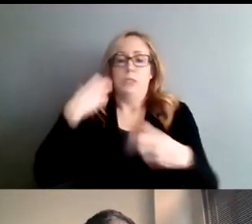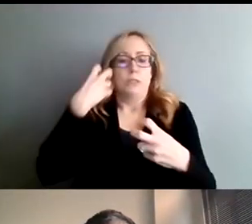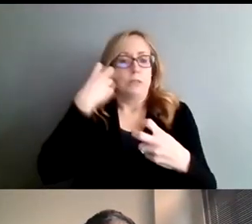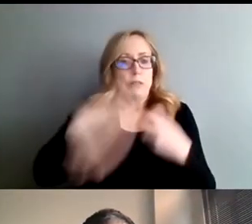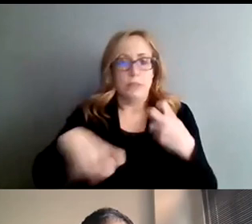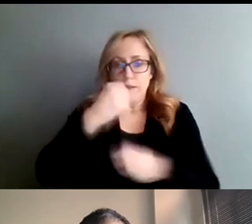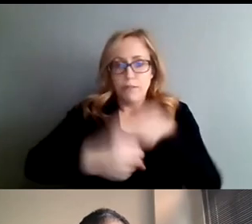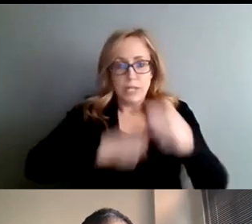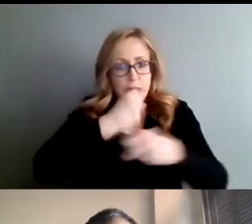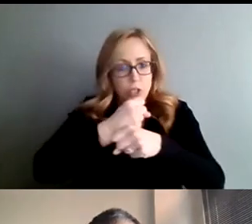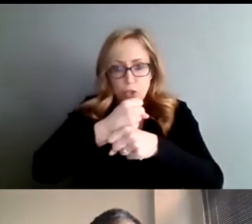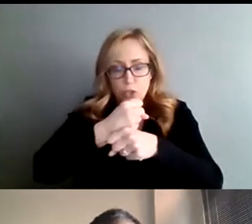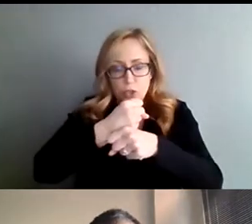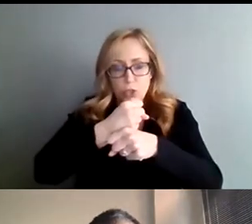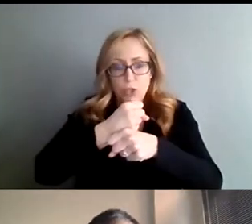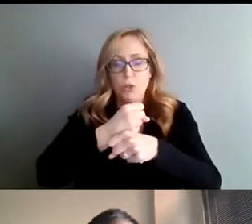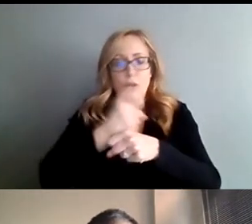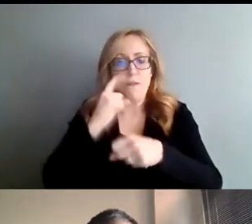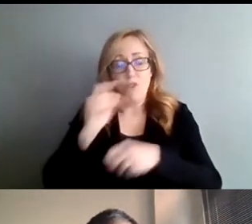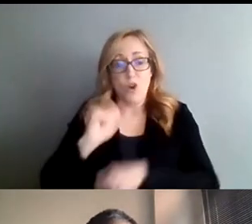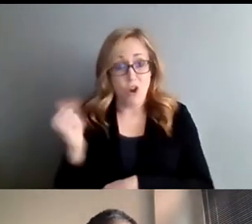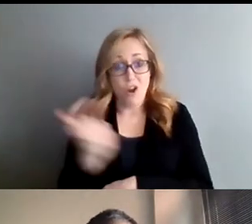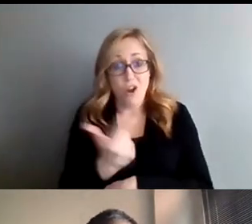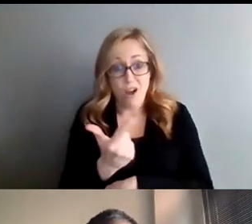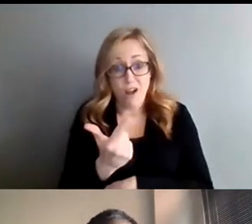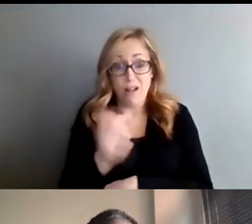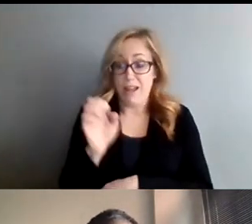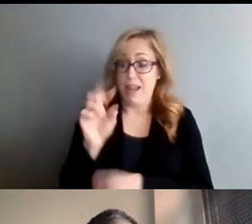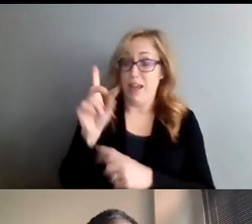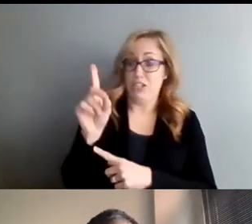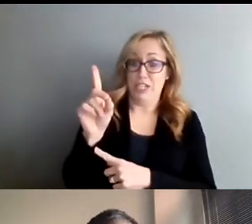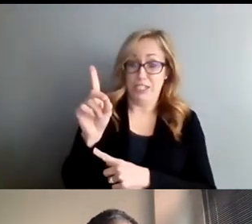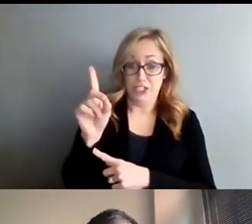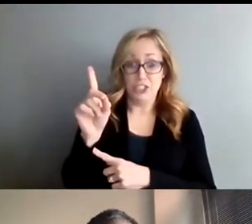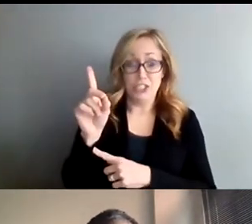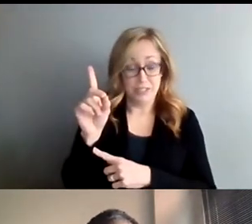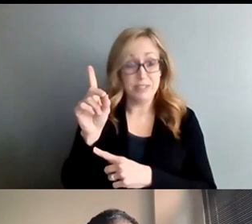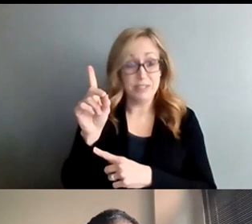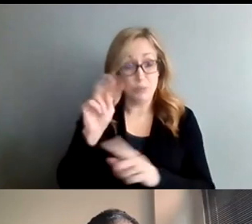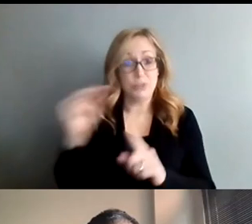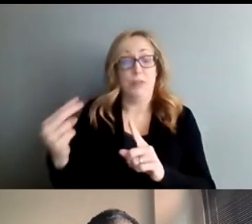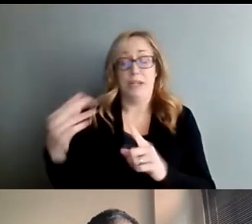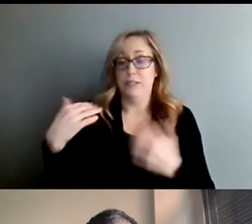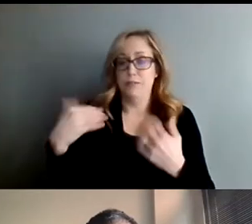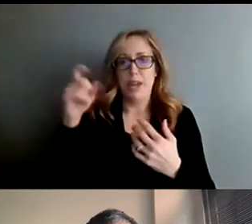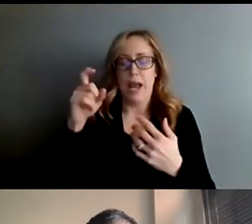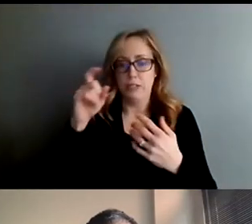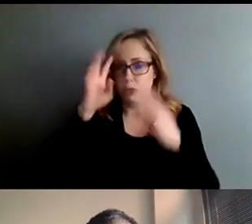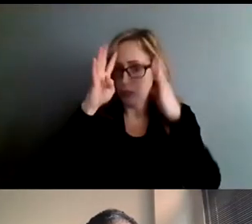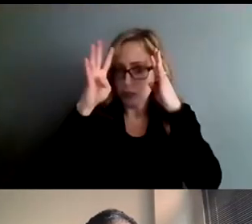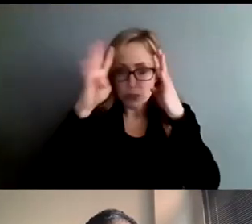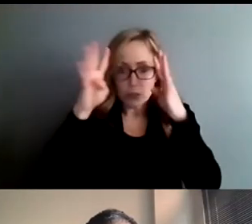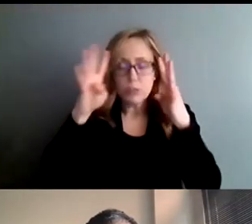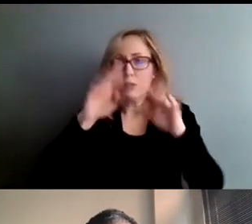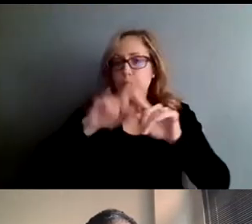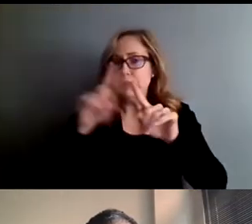year in every walk of life, and educationally, it's been a complete redesign of everything that we do to create this